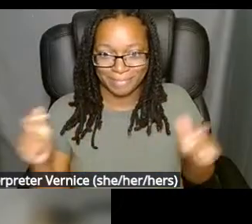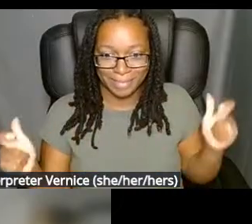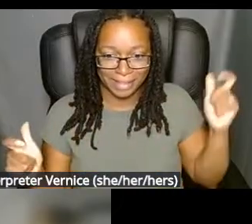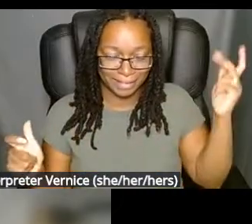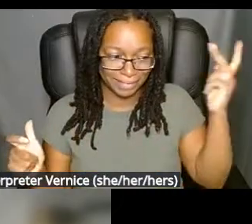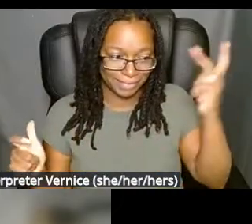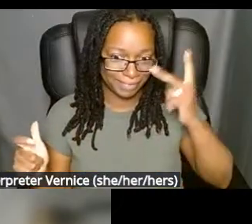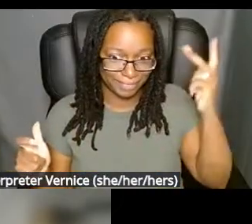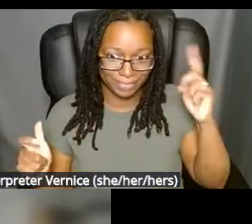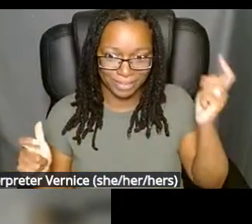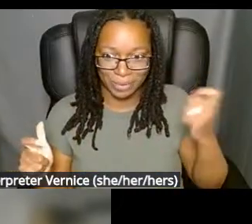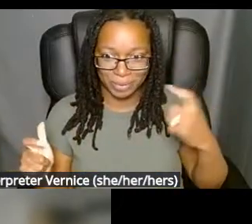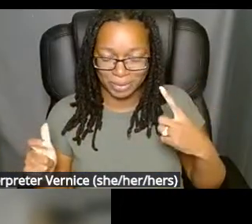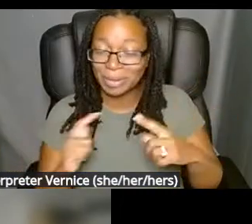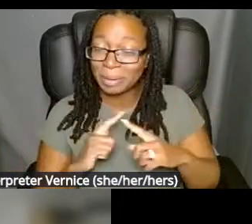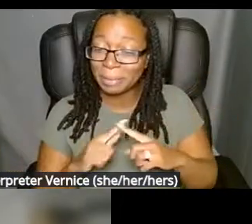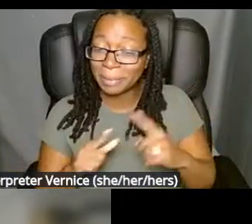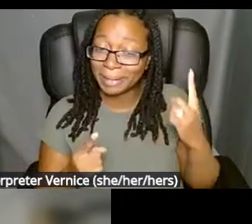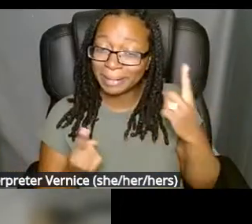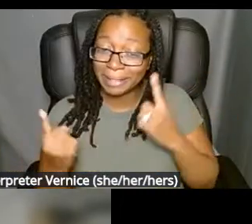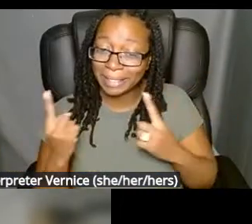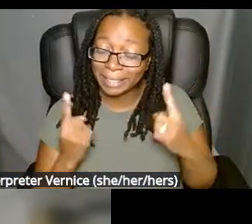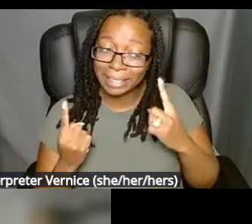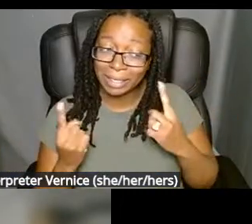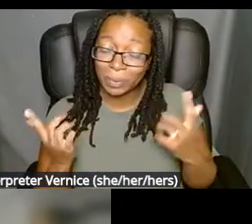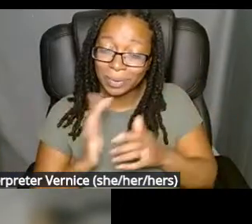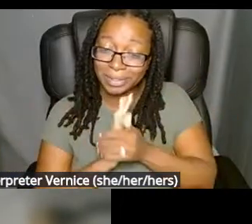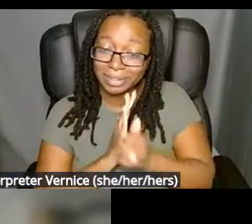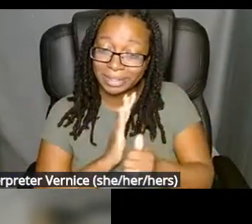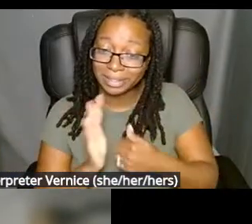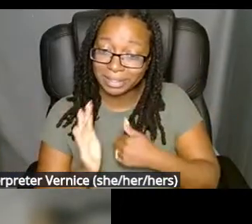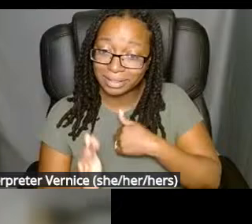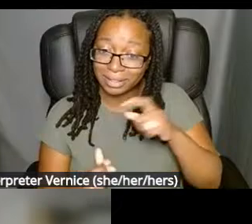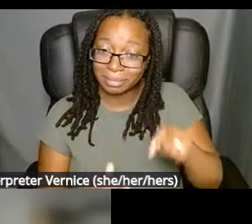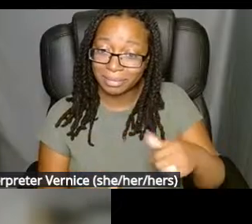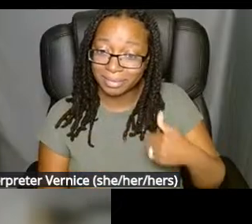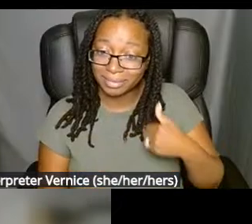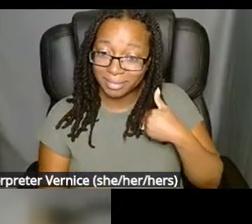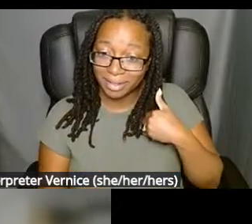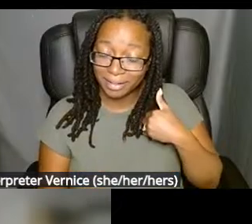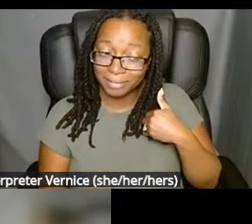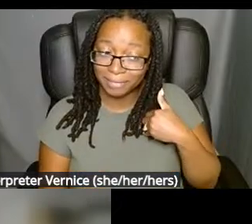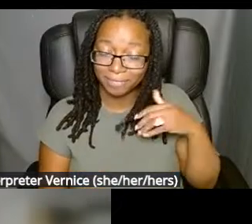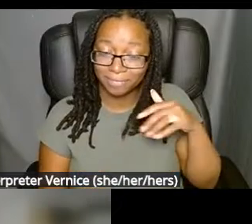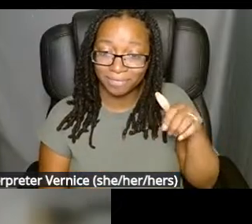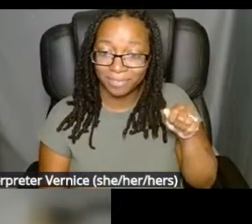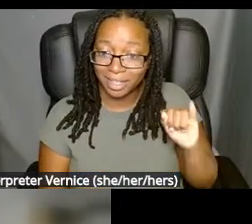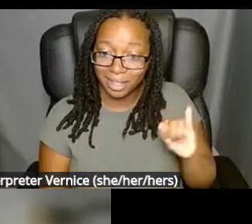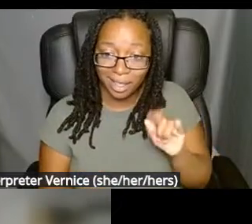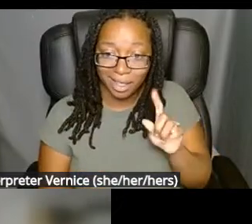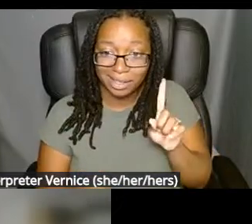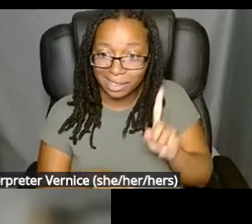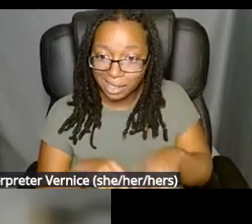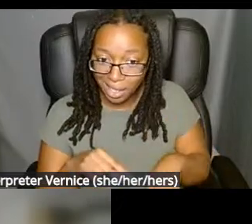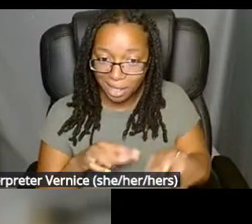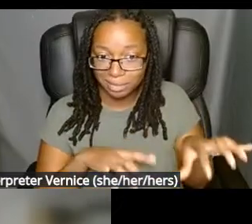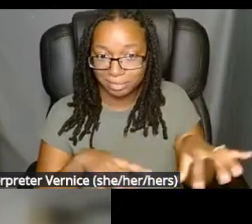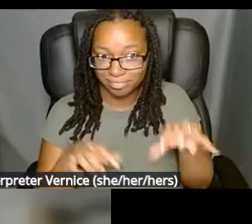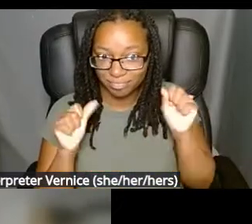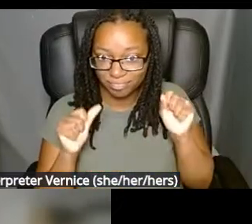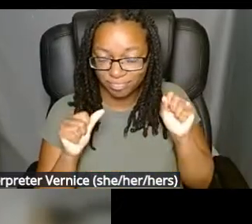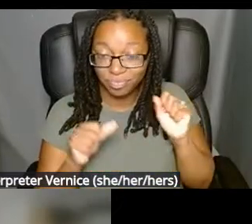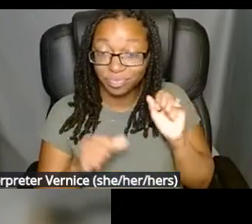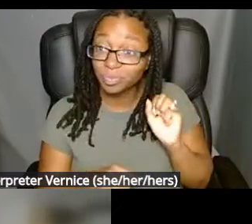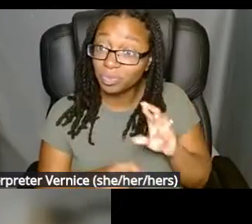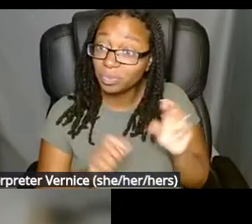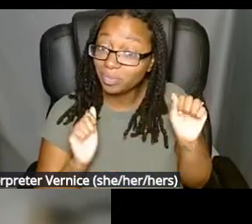that and then thinking, okay, what skills do I need that basically AI then can't do? Or it can do